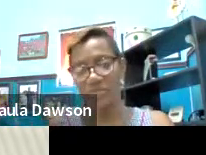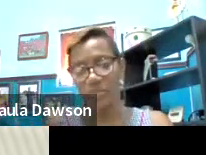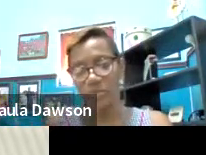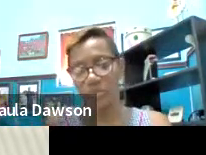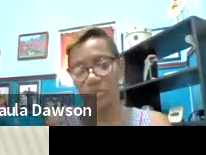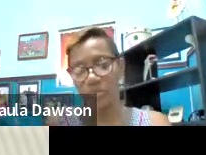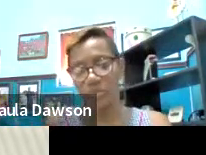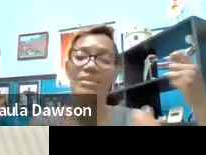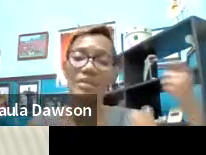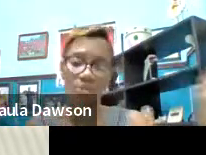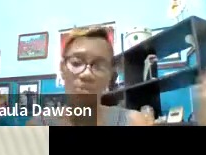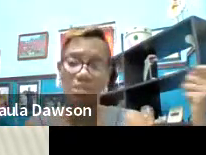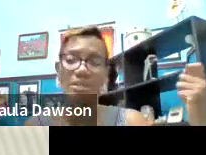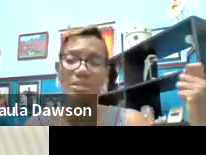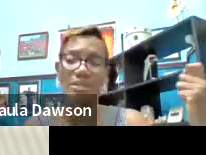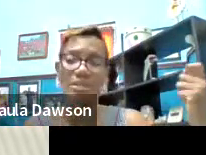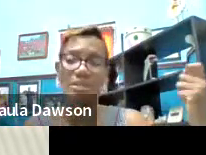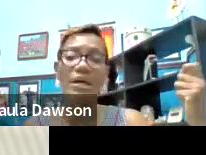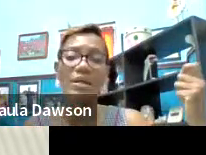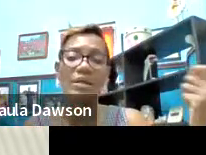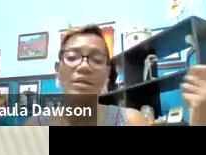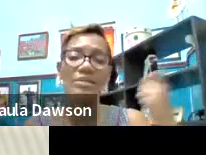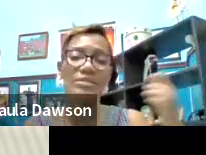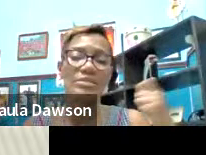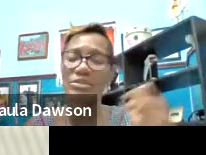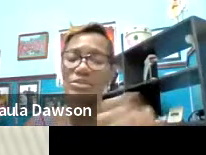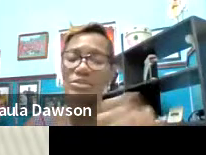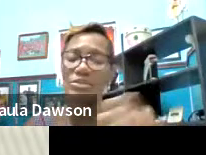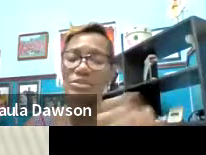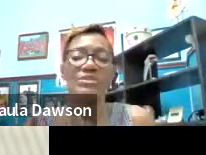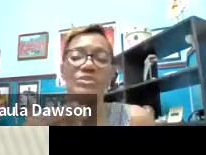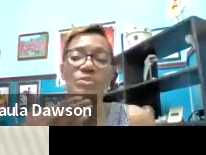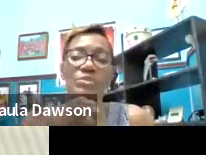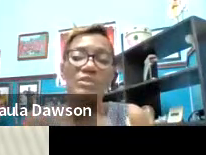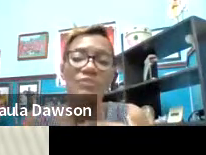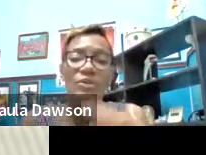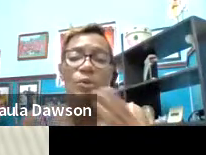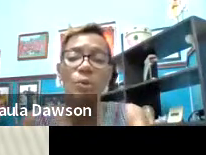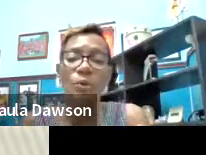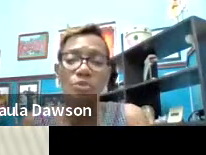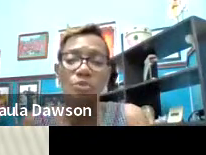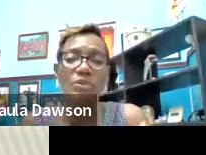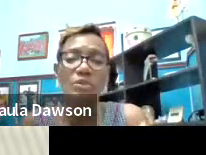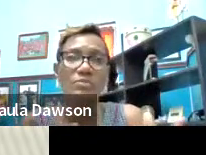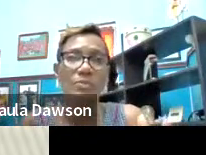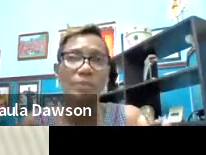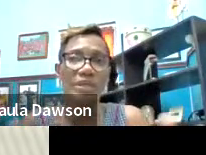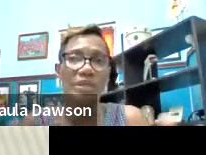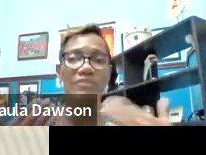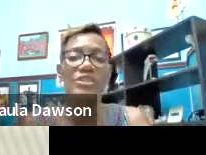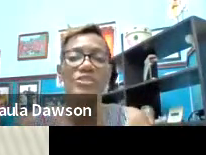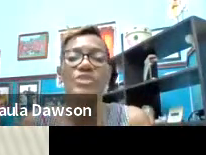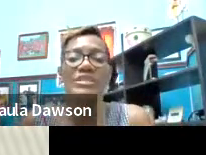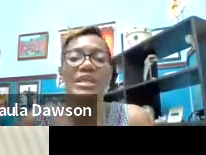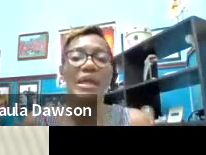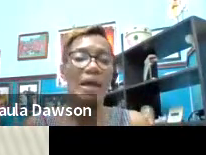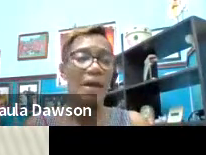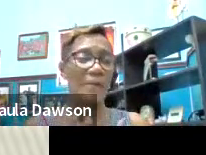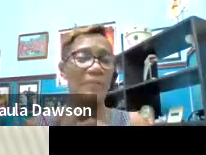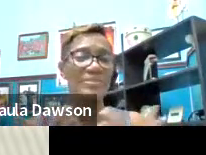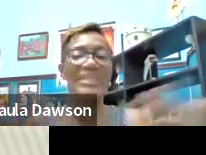the child around her waist, and now she can carry a bag. And it's so important that, different goals will give